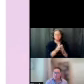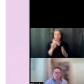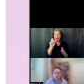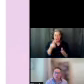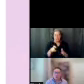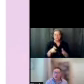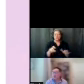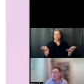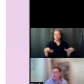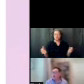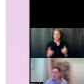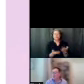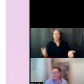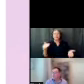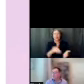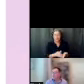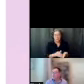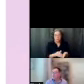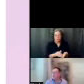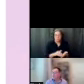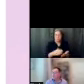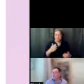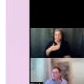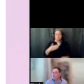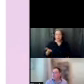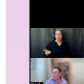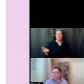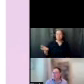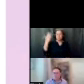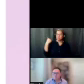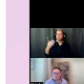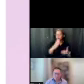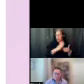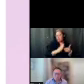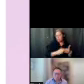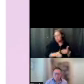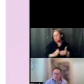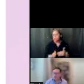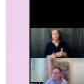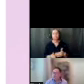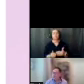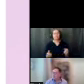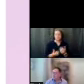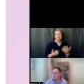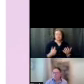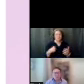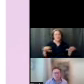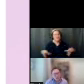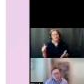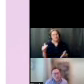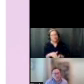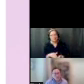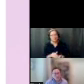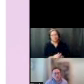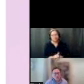reaccomplish everything that I had already um, worked for. But